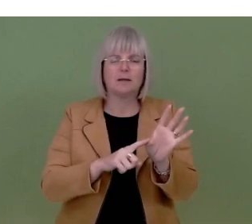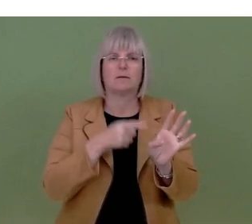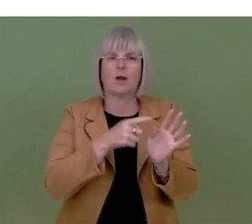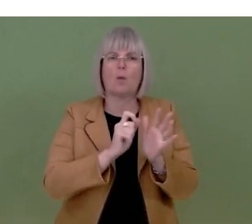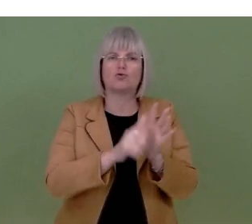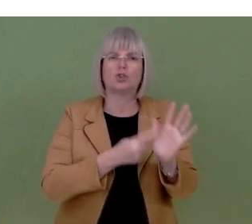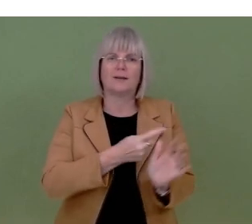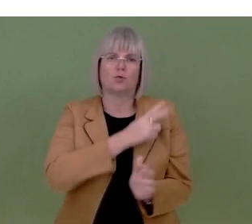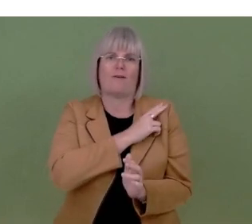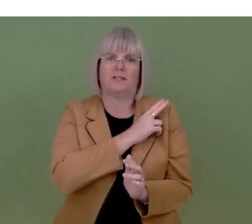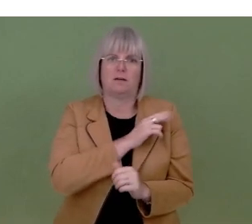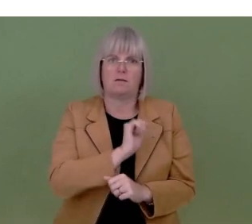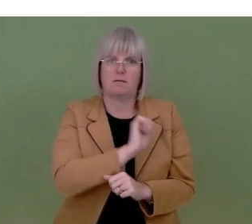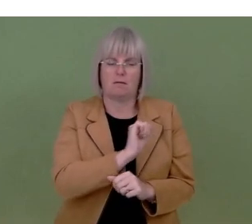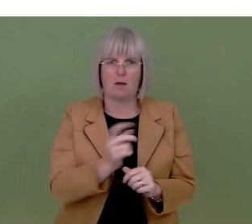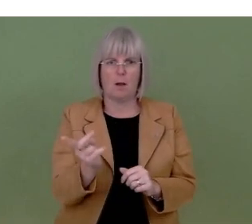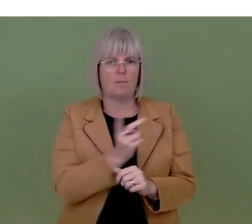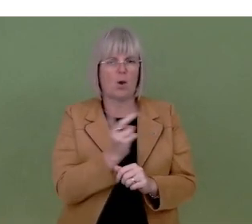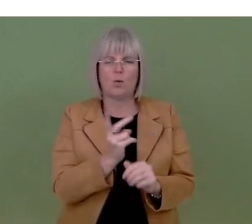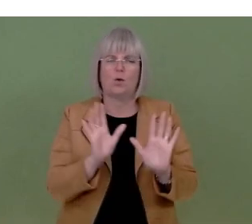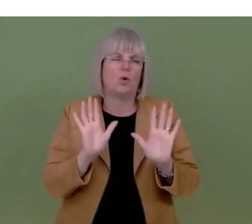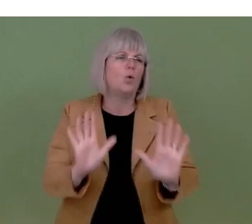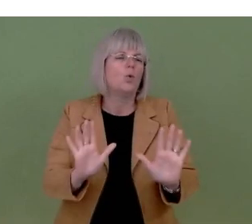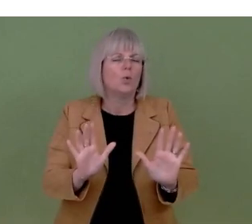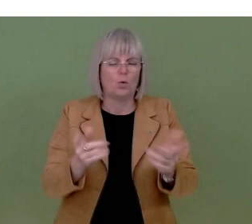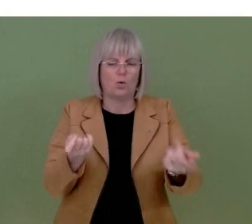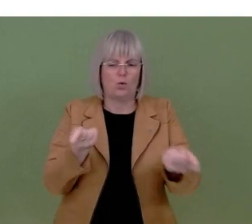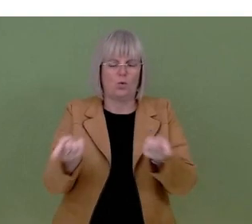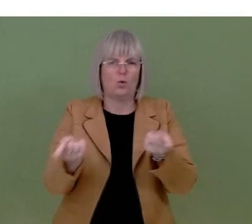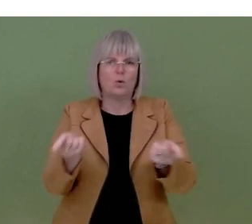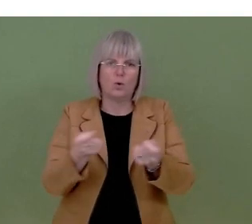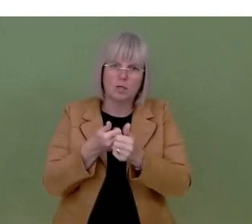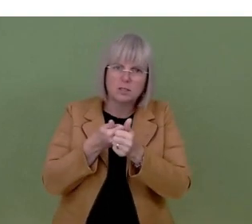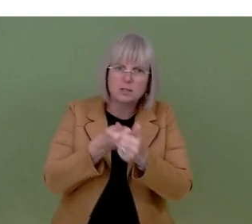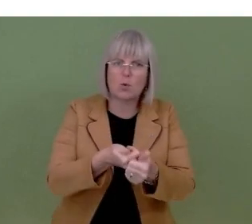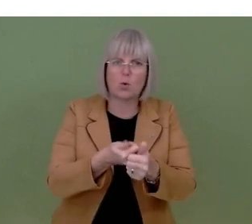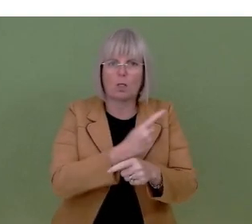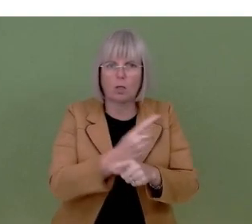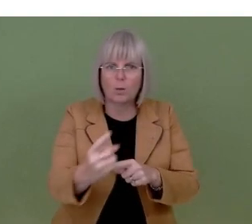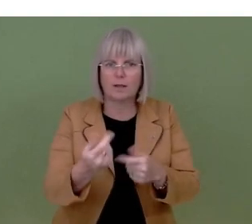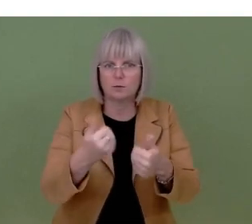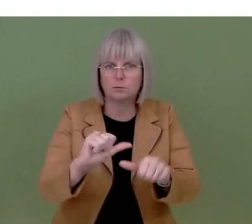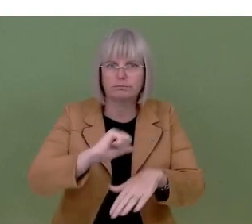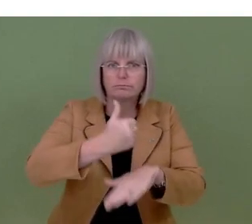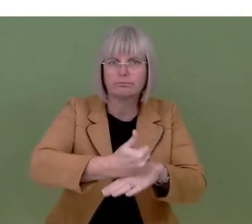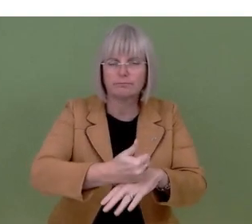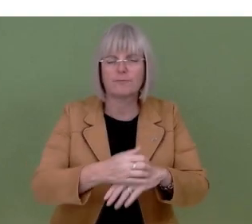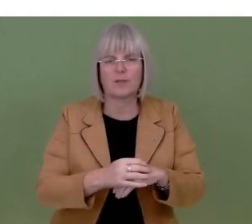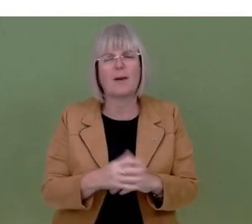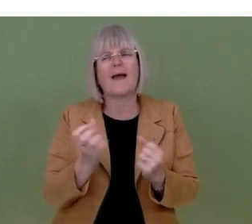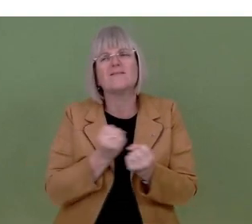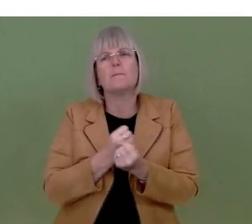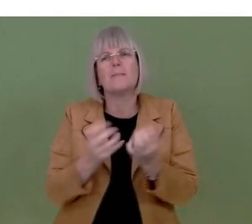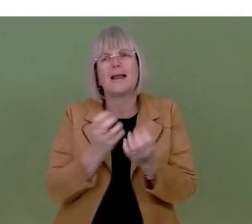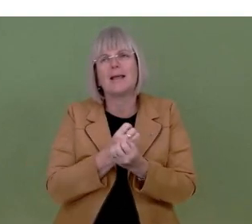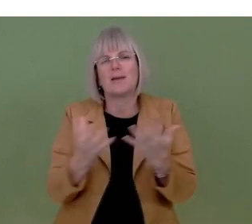officer, both of whom have sort of really supported and enabled the week to happen, but many others too. I've got a list